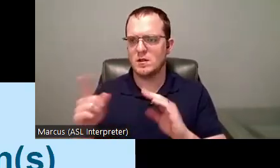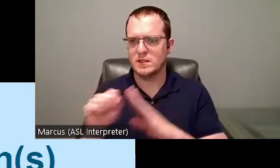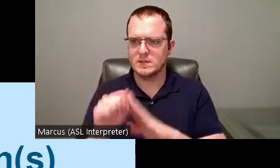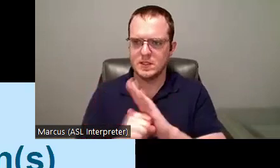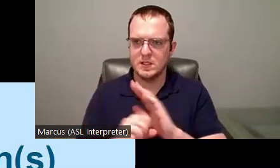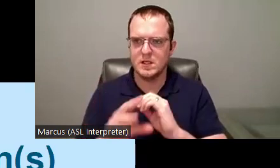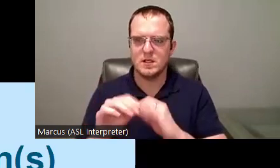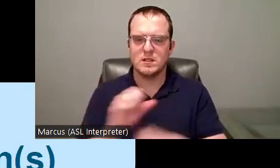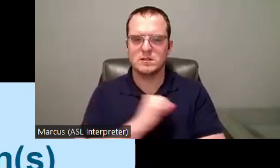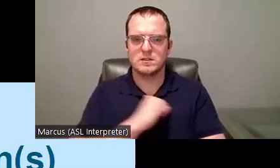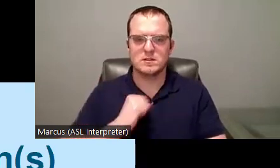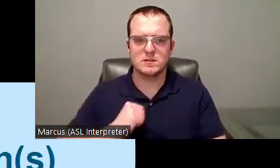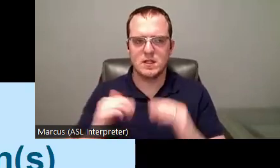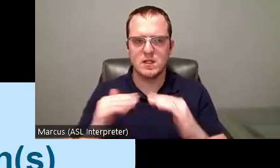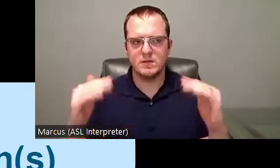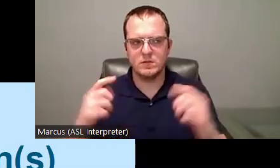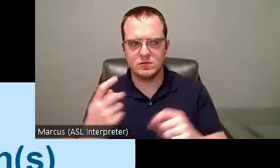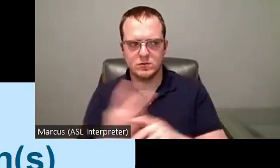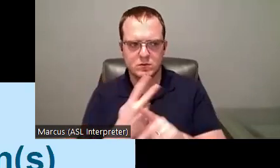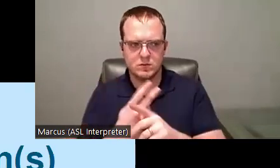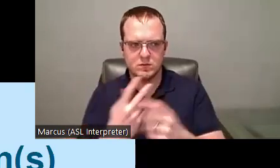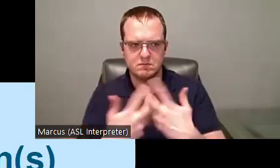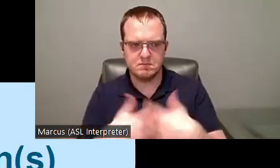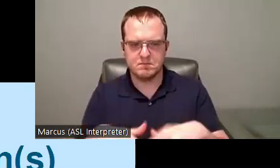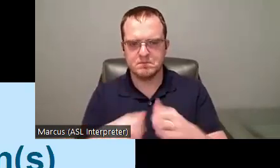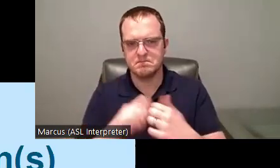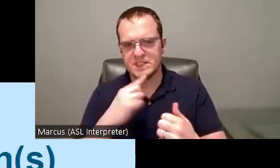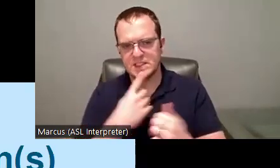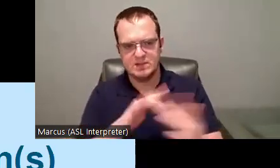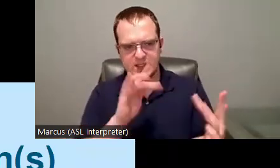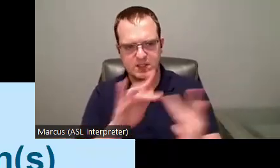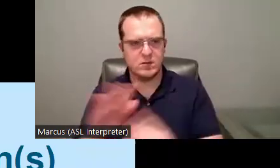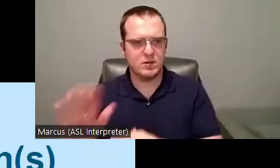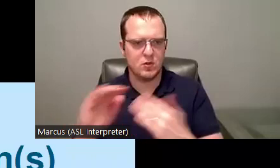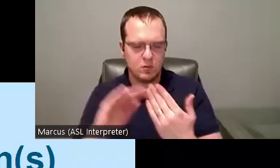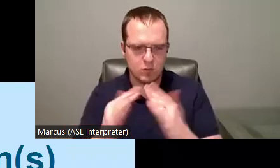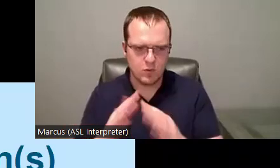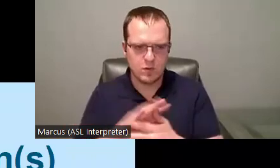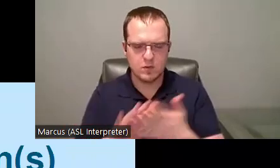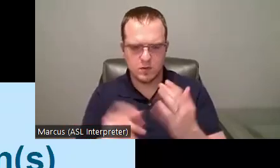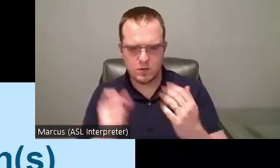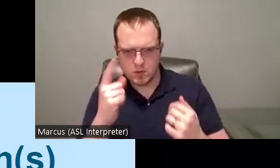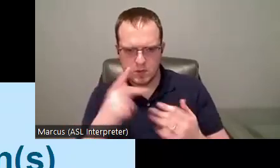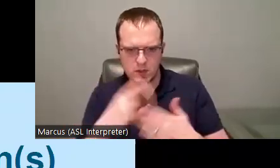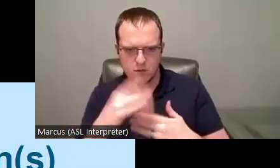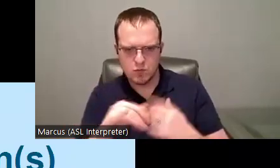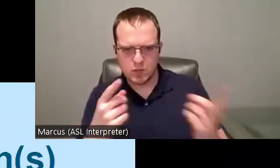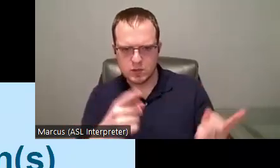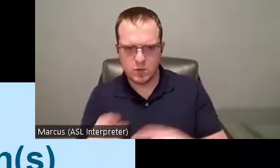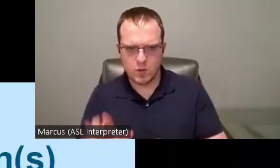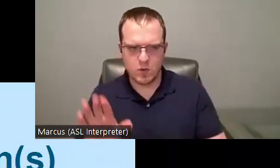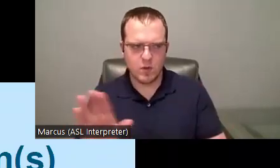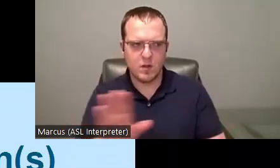and Senate level to really do significant outreach in their communities to understand the projects that are going